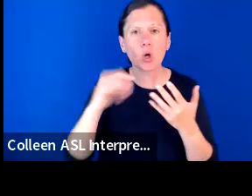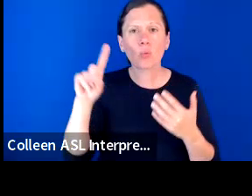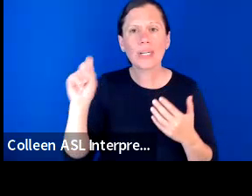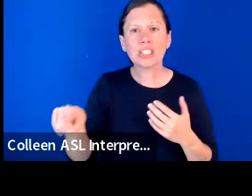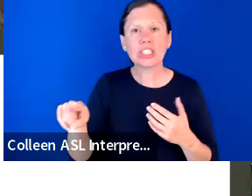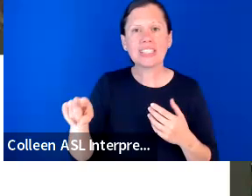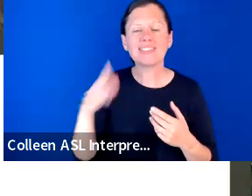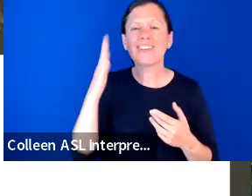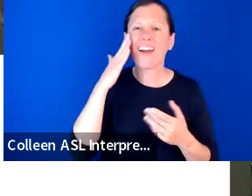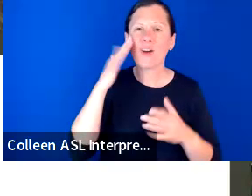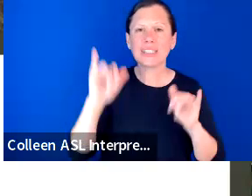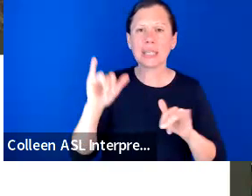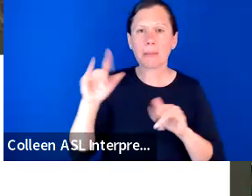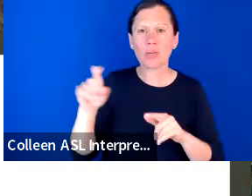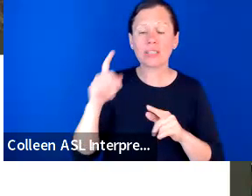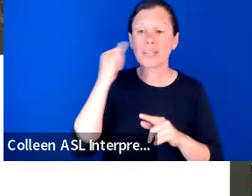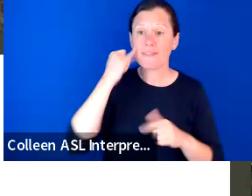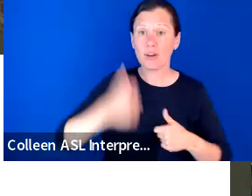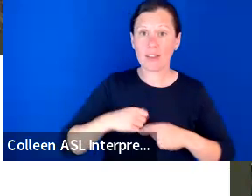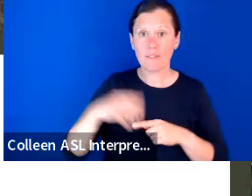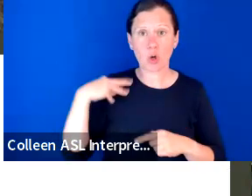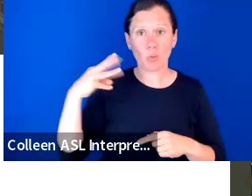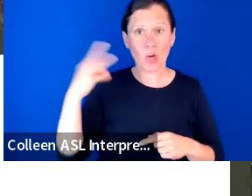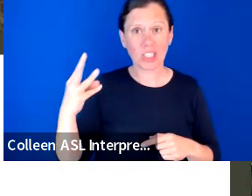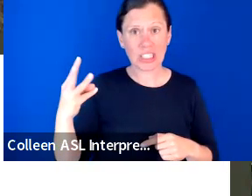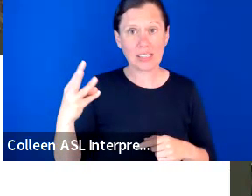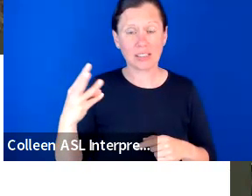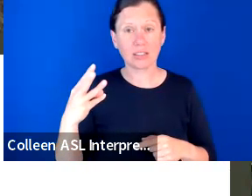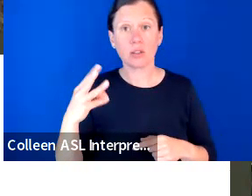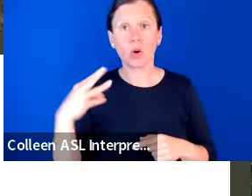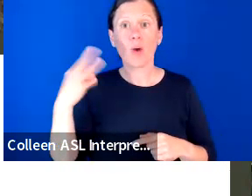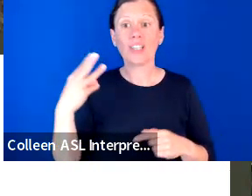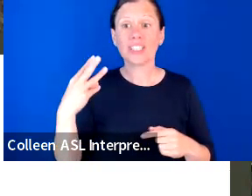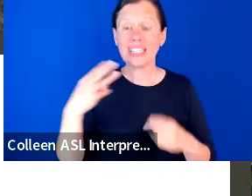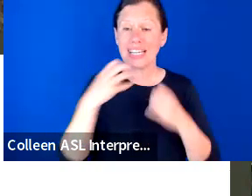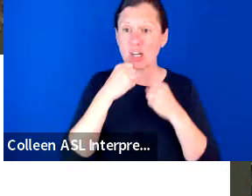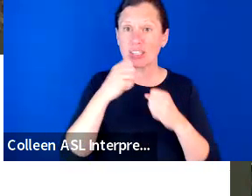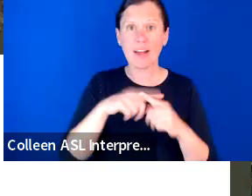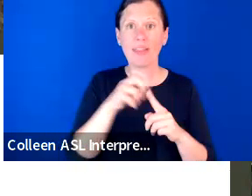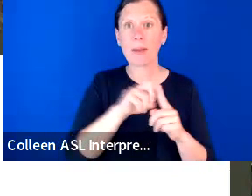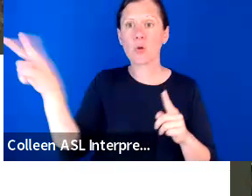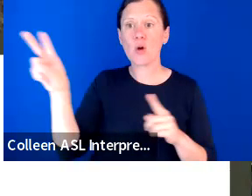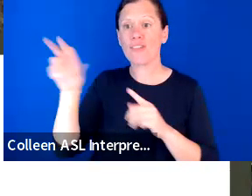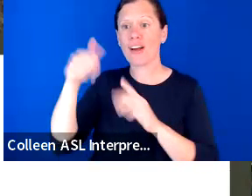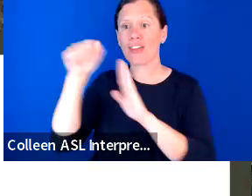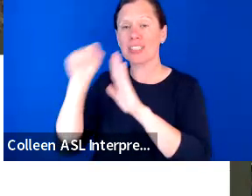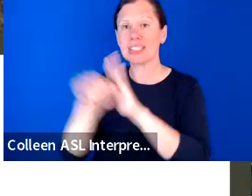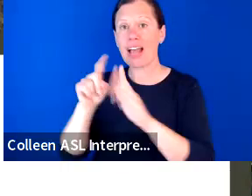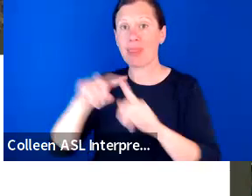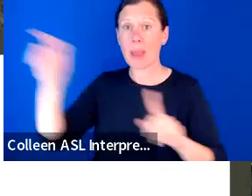in Washington and pay into WellCares and then you move out of state and then move back to WellCares, will you lose your